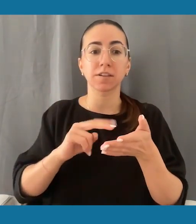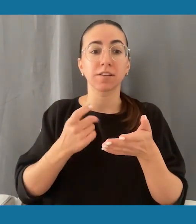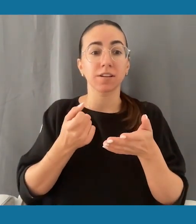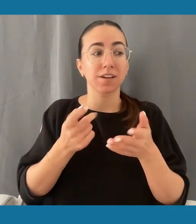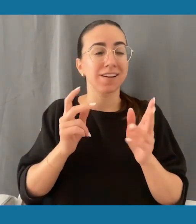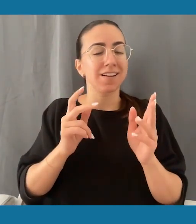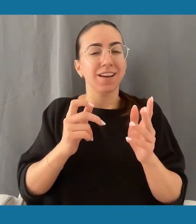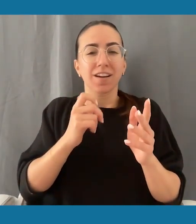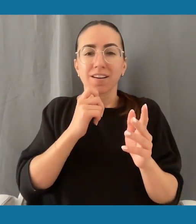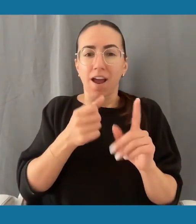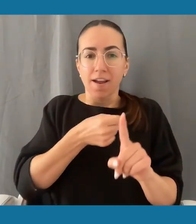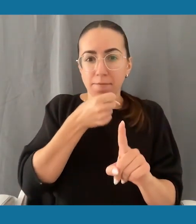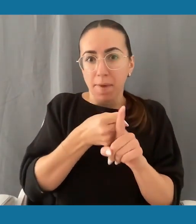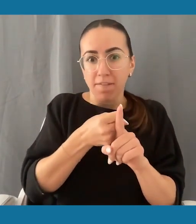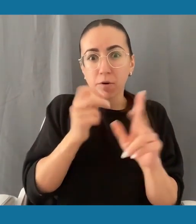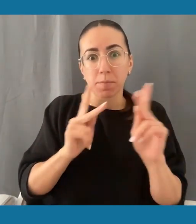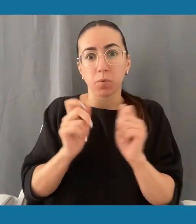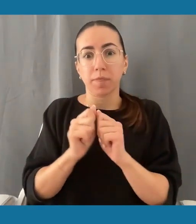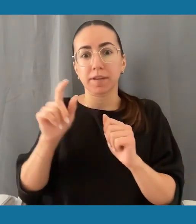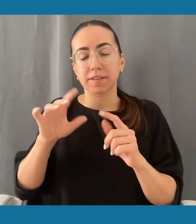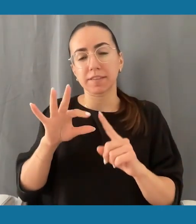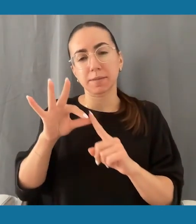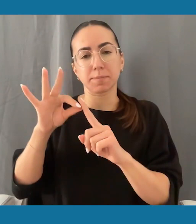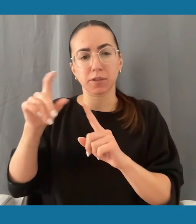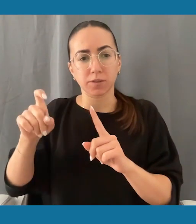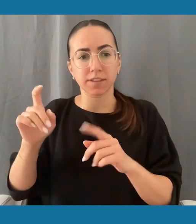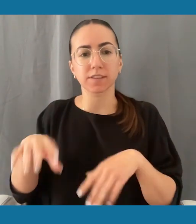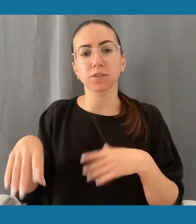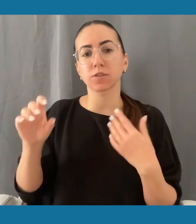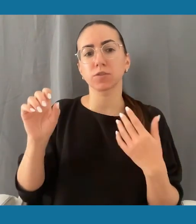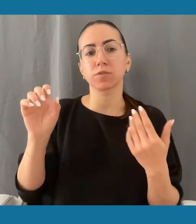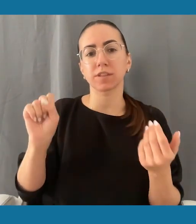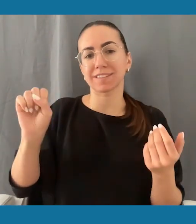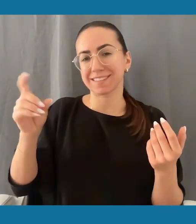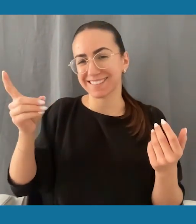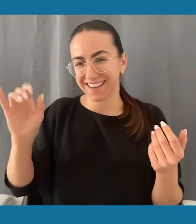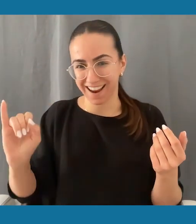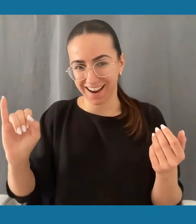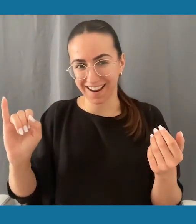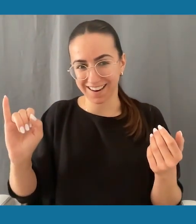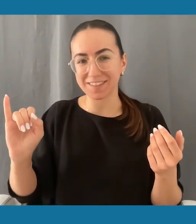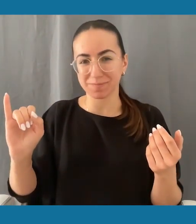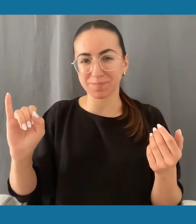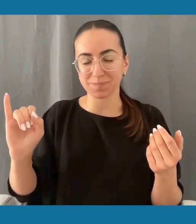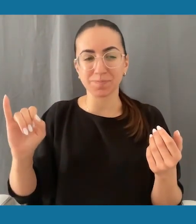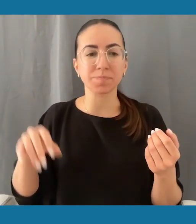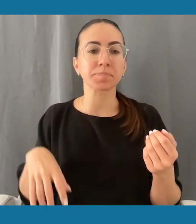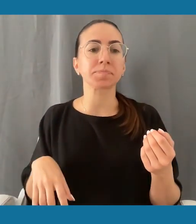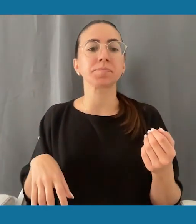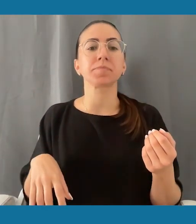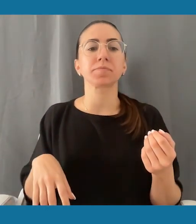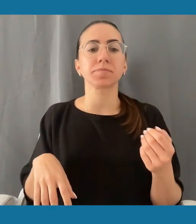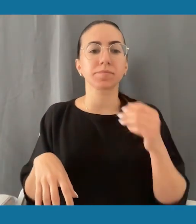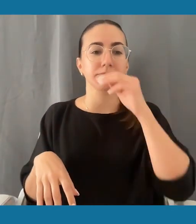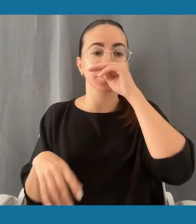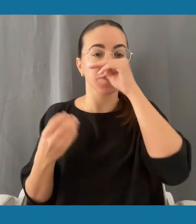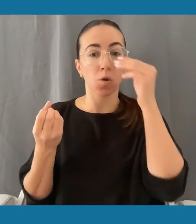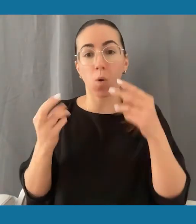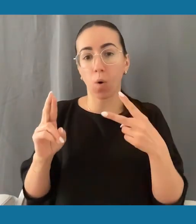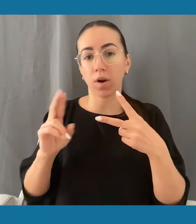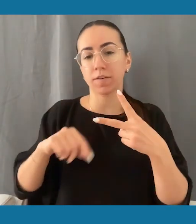with special needs include Social Security Disability Insurance, otherwise known as SSDI,